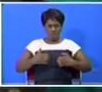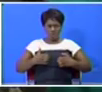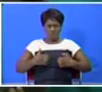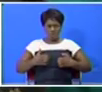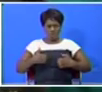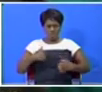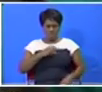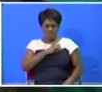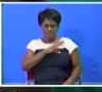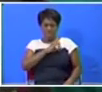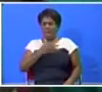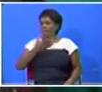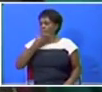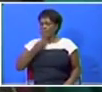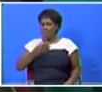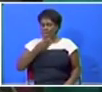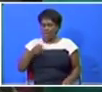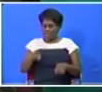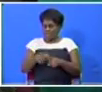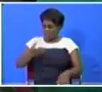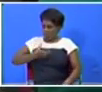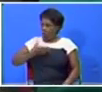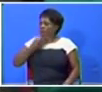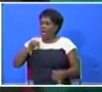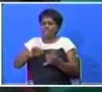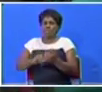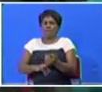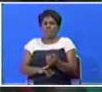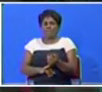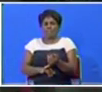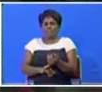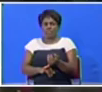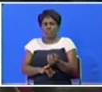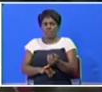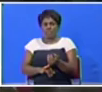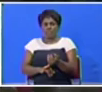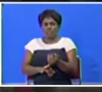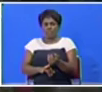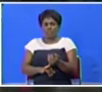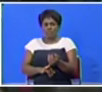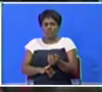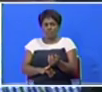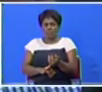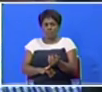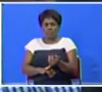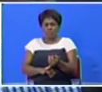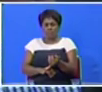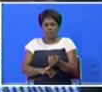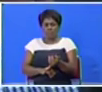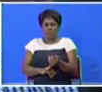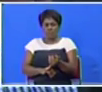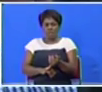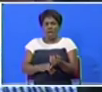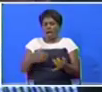of men. Even my own husband, he has to be nearer to me for me to know he's my husband. I have a